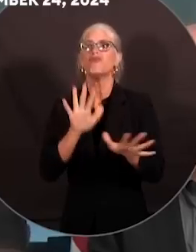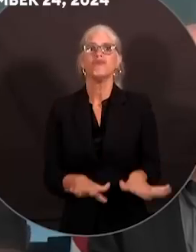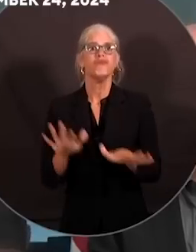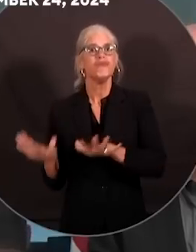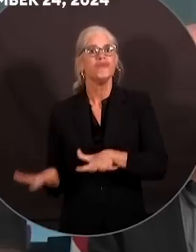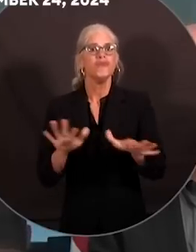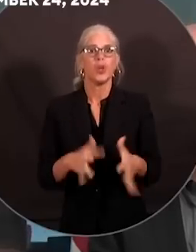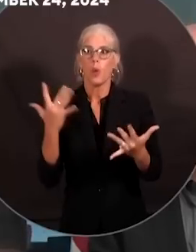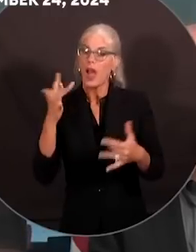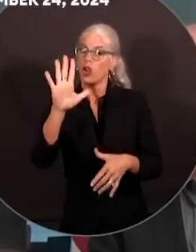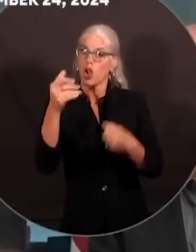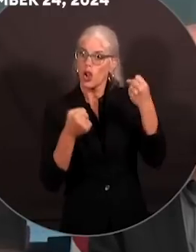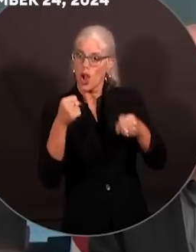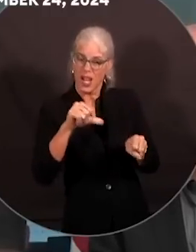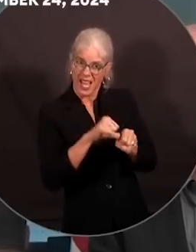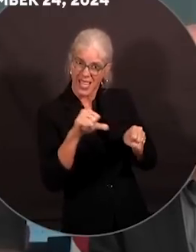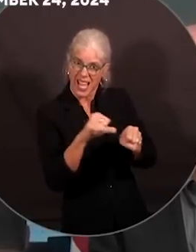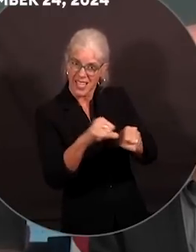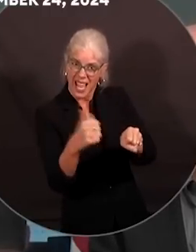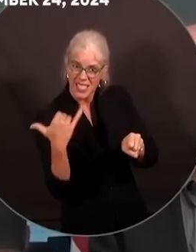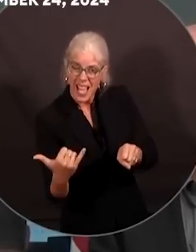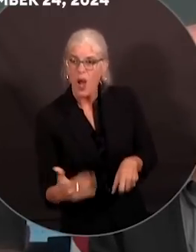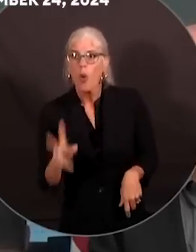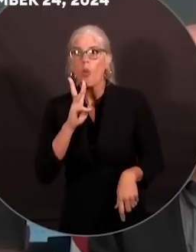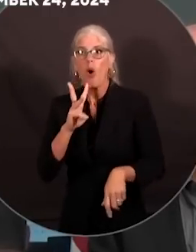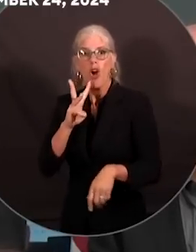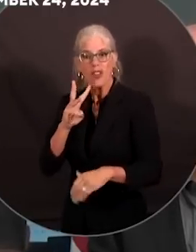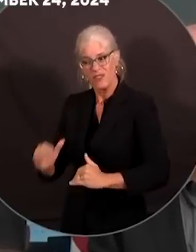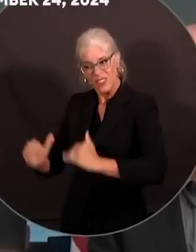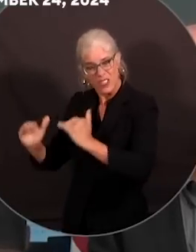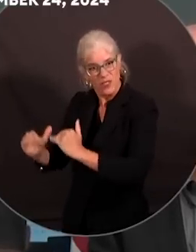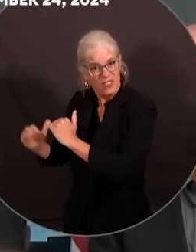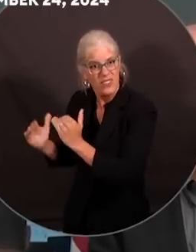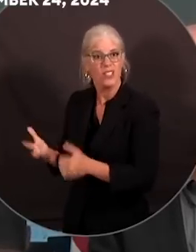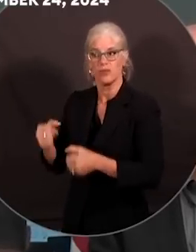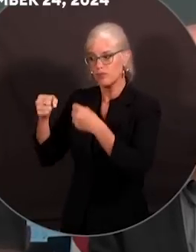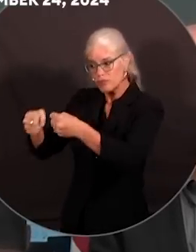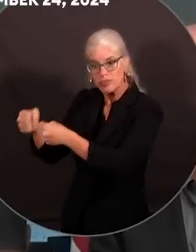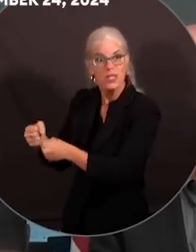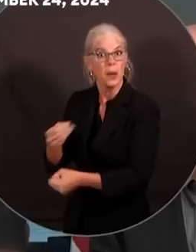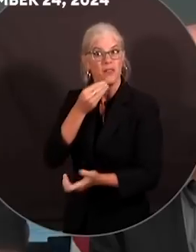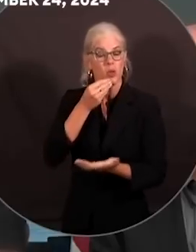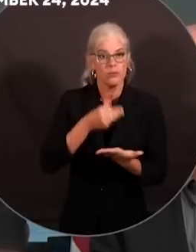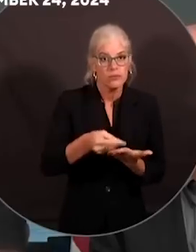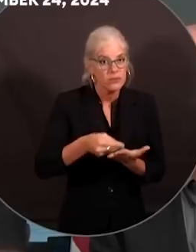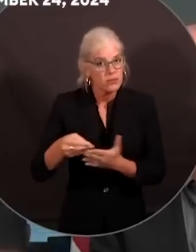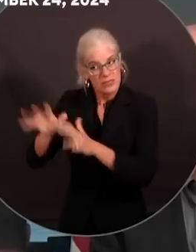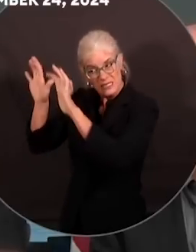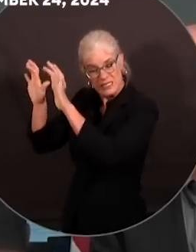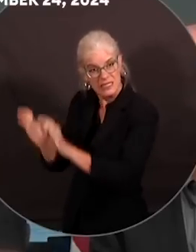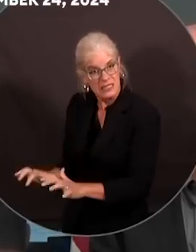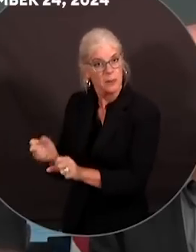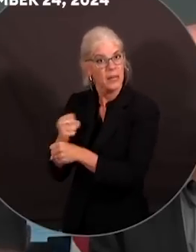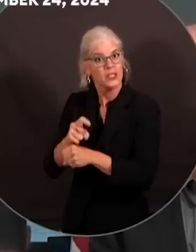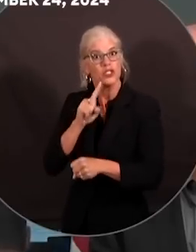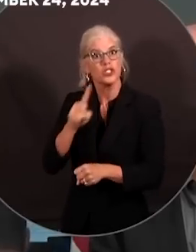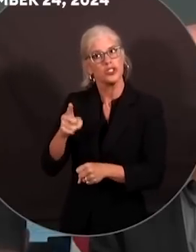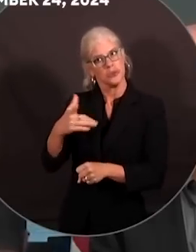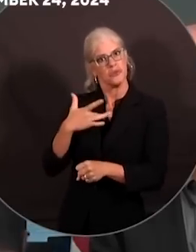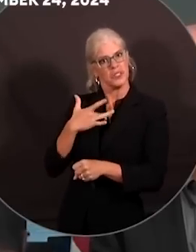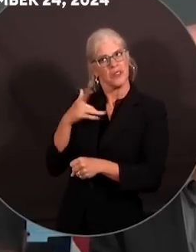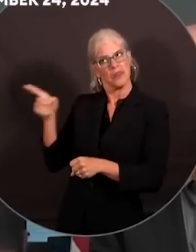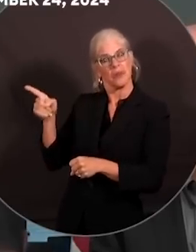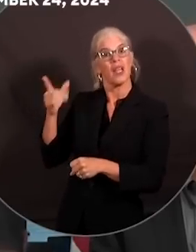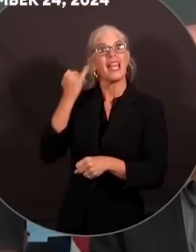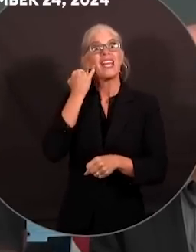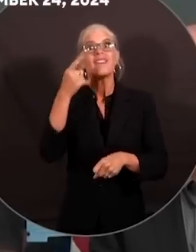filled, water, non-perishable food that will last you, particularly when you have power outages.